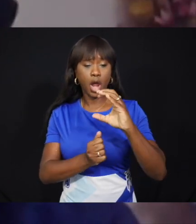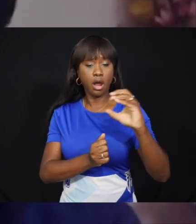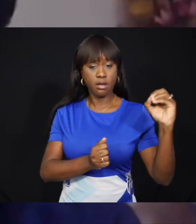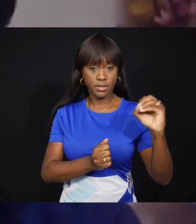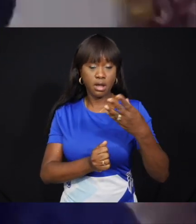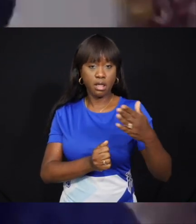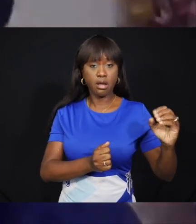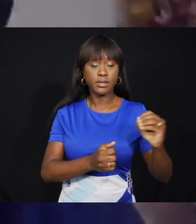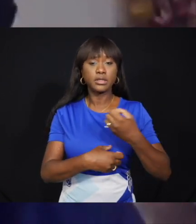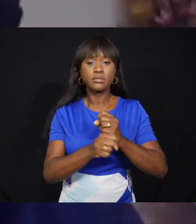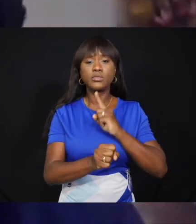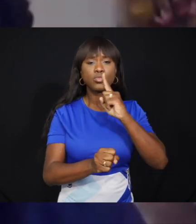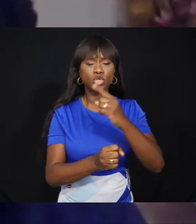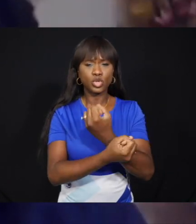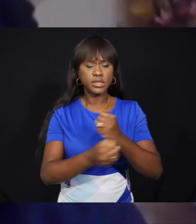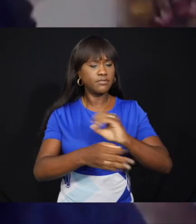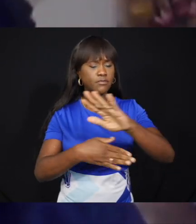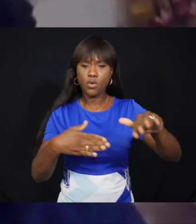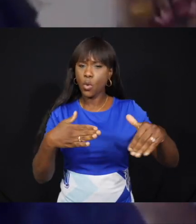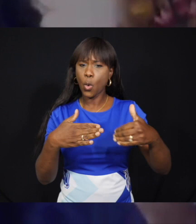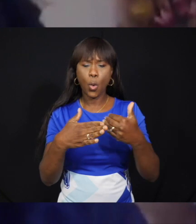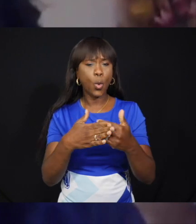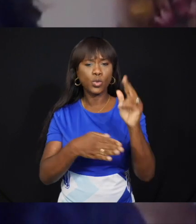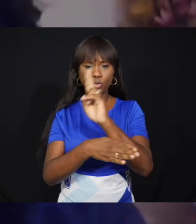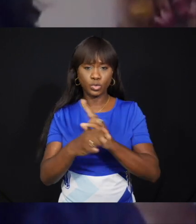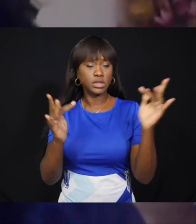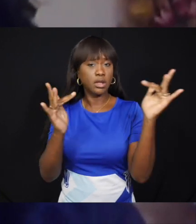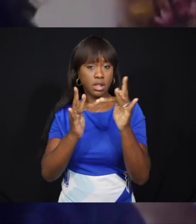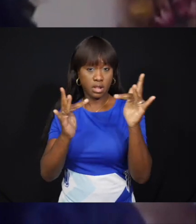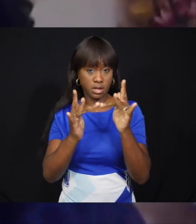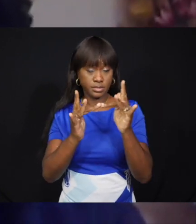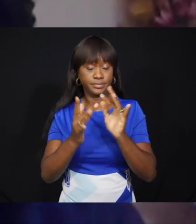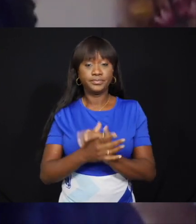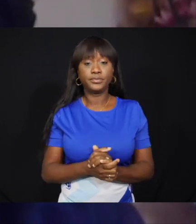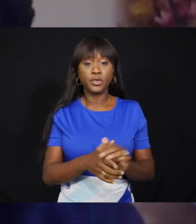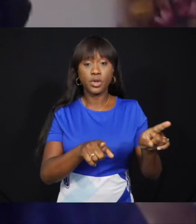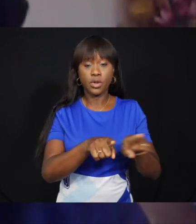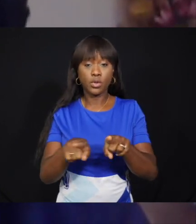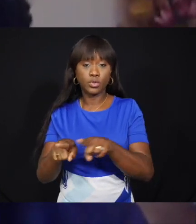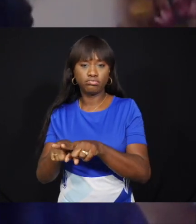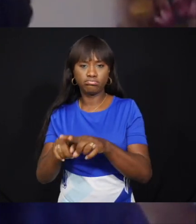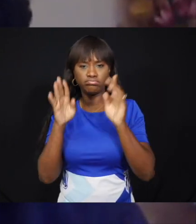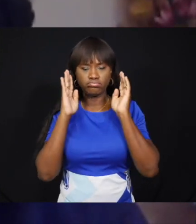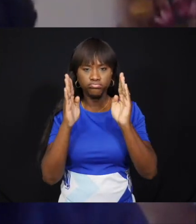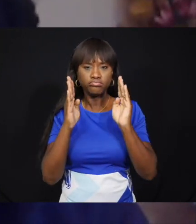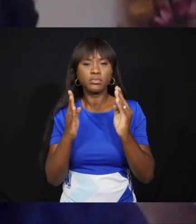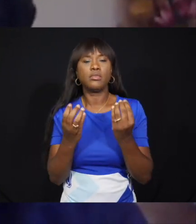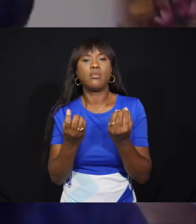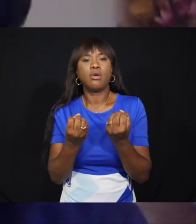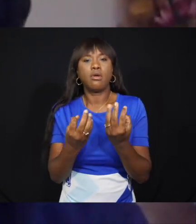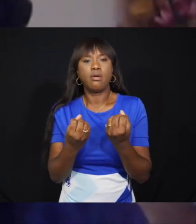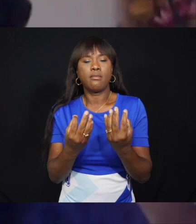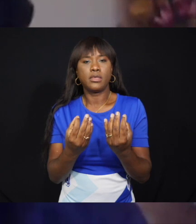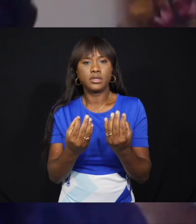as TTCCIT to ensure the safety of all of our online solutions. We also pay particular attention